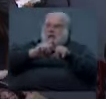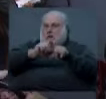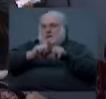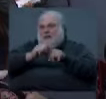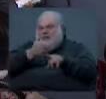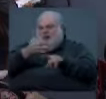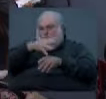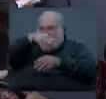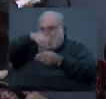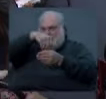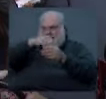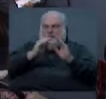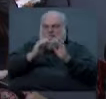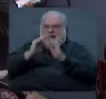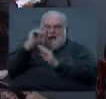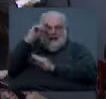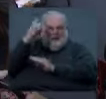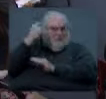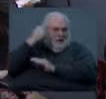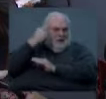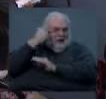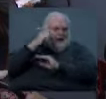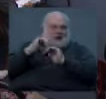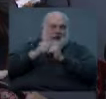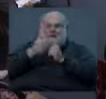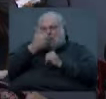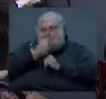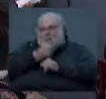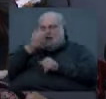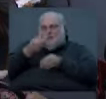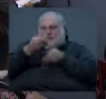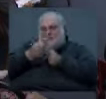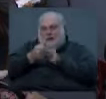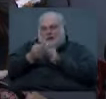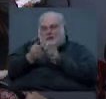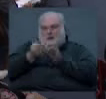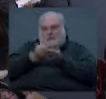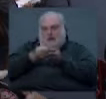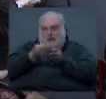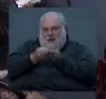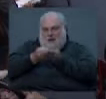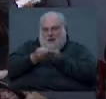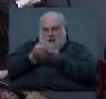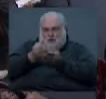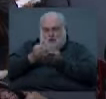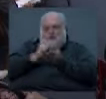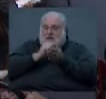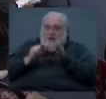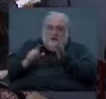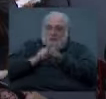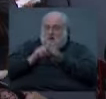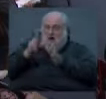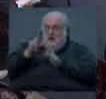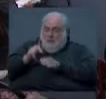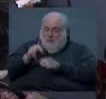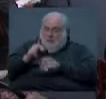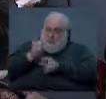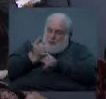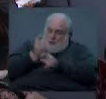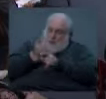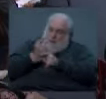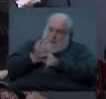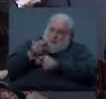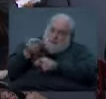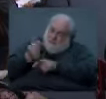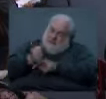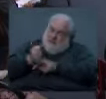within city government and the efficiency of how we're spending our dollars. And so if it doesn't come up to snuff within the next few months,